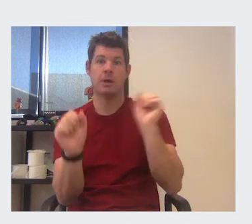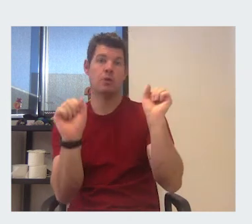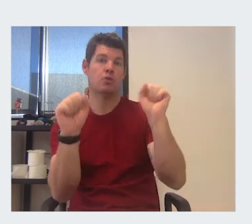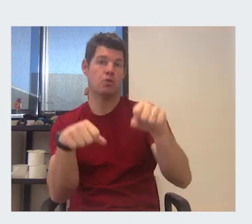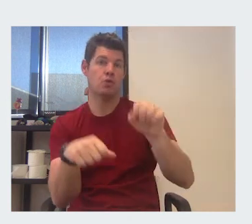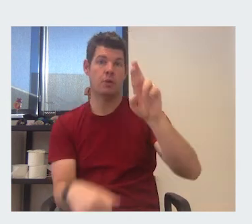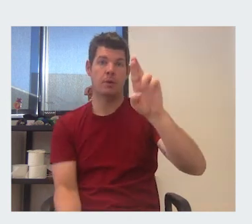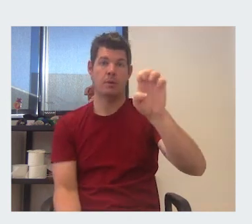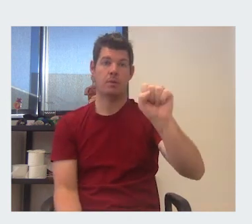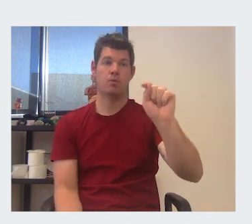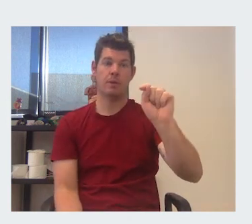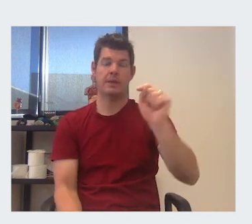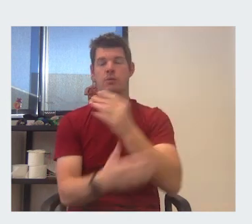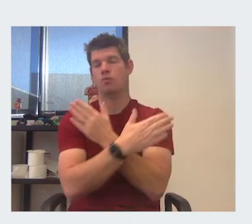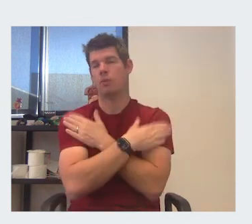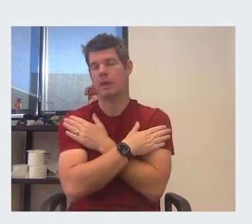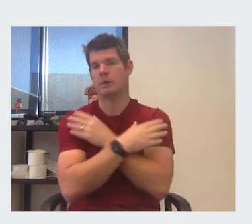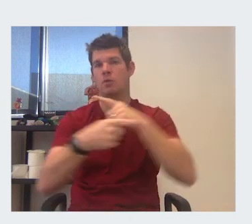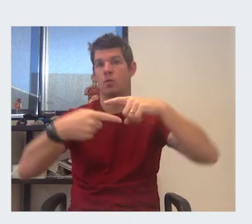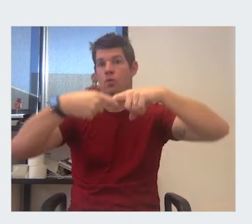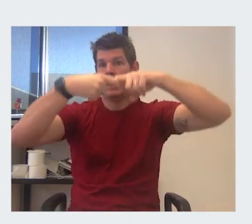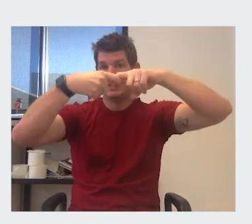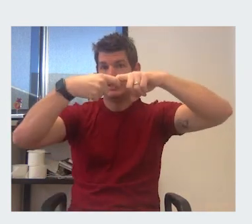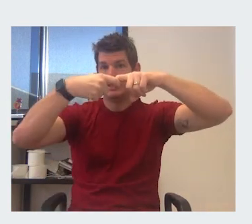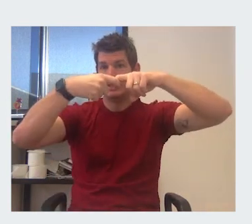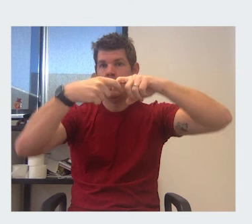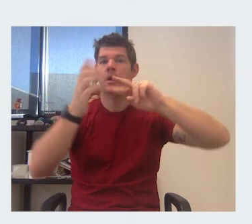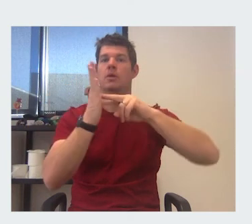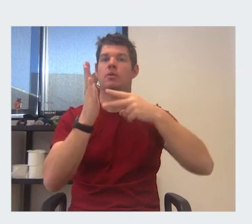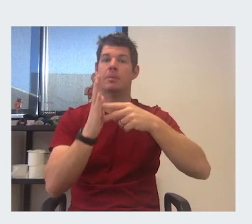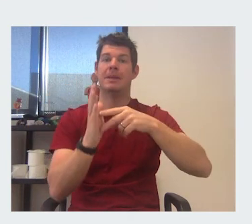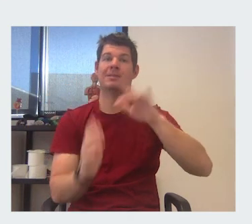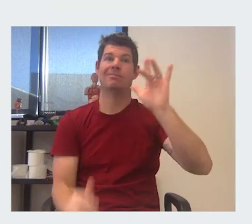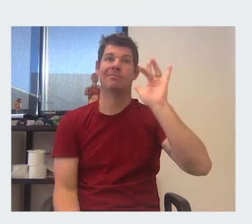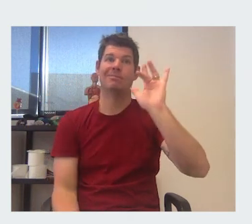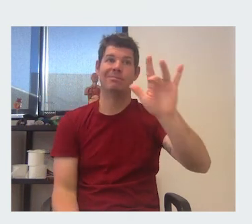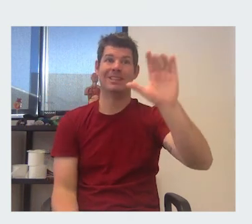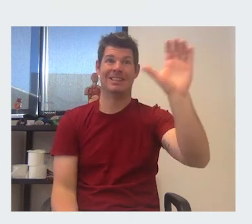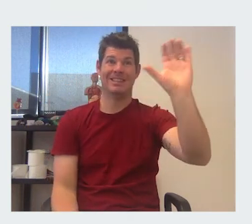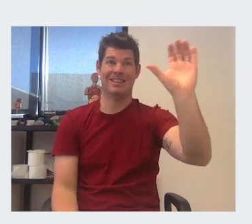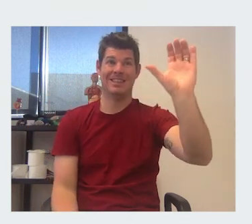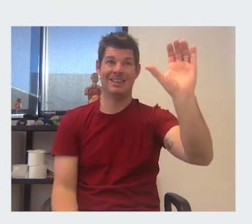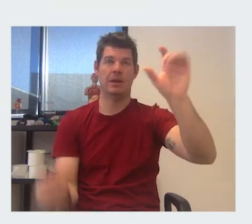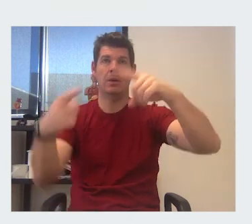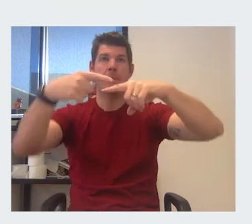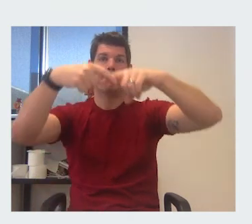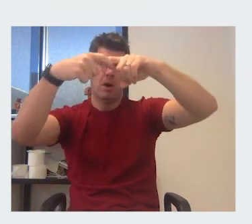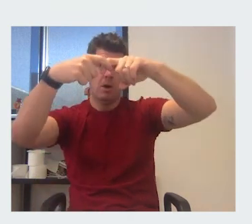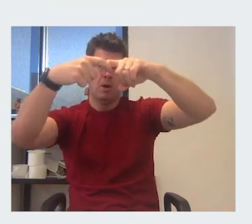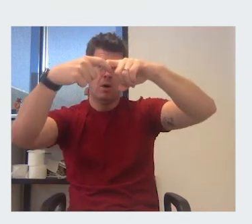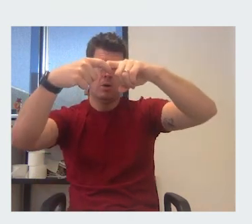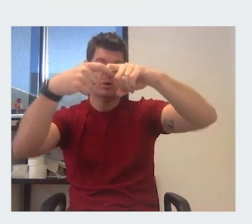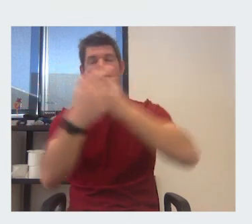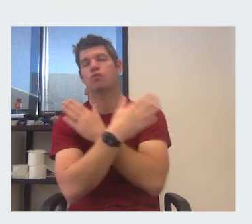of rest. So we're playing middle C for 1 full beat, and we're going to rest